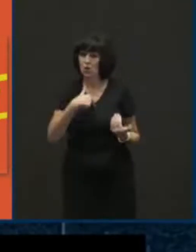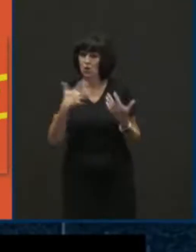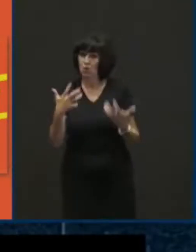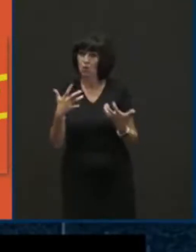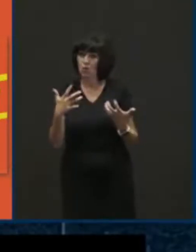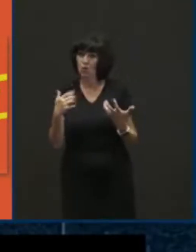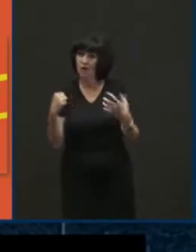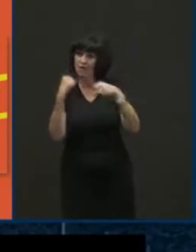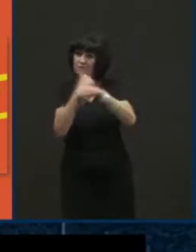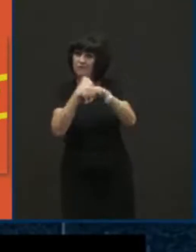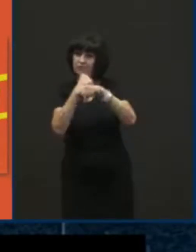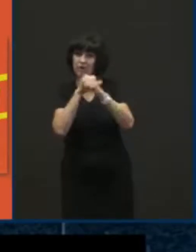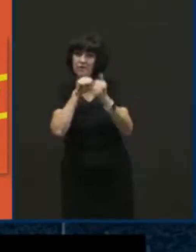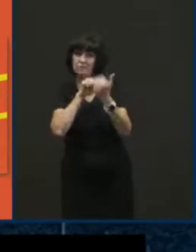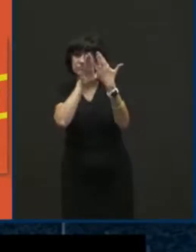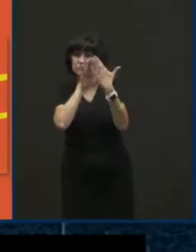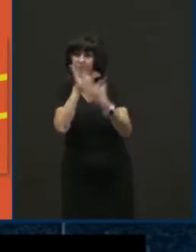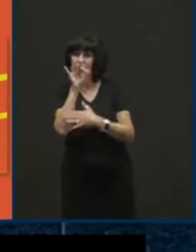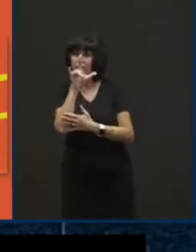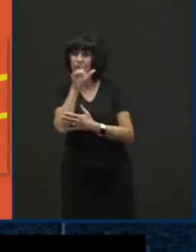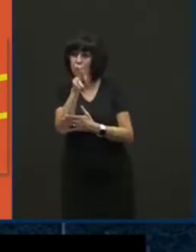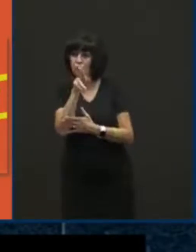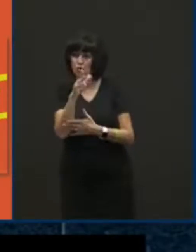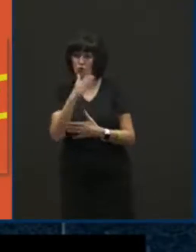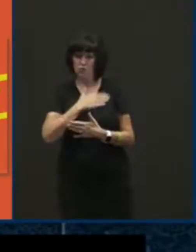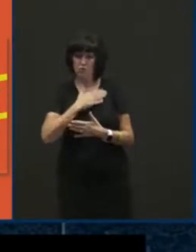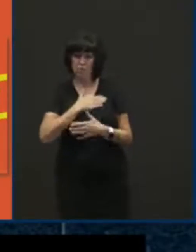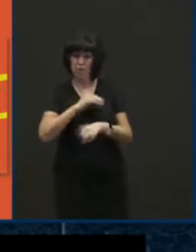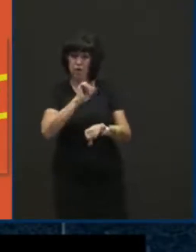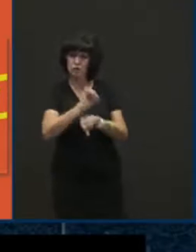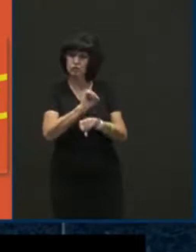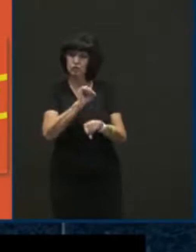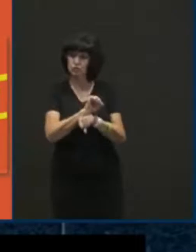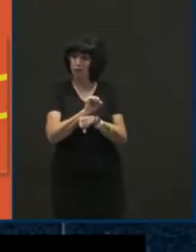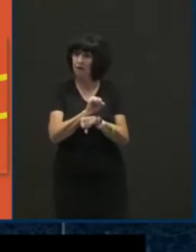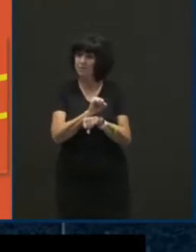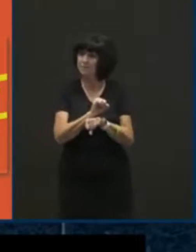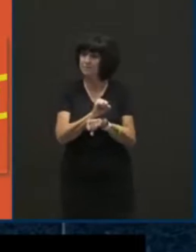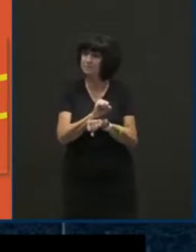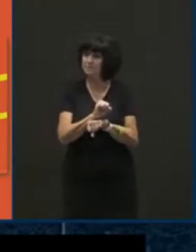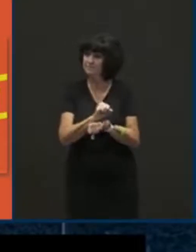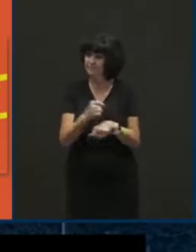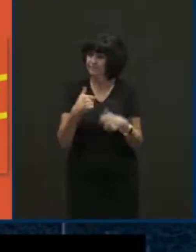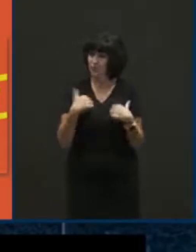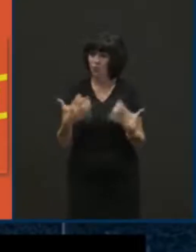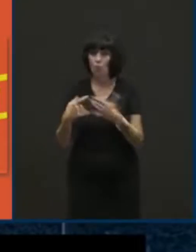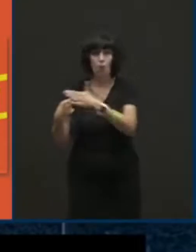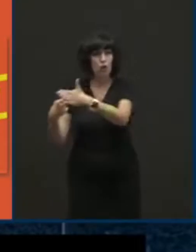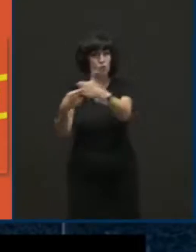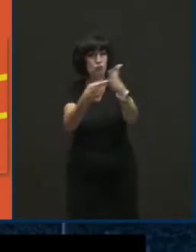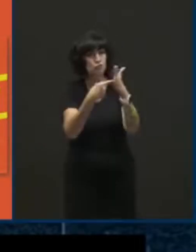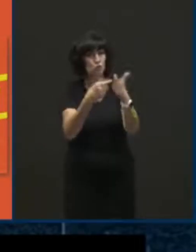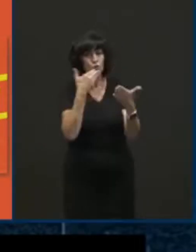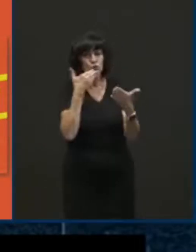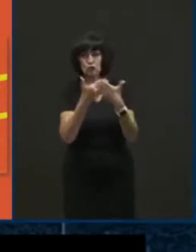my job as governor is to model appropriate good behavior in public